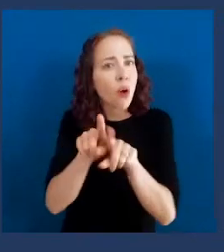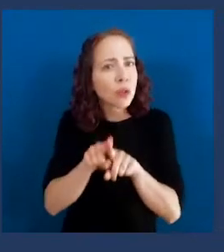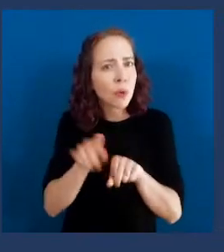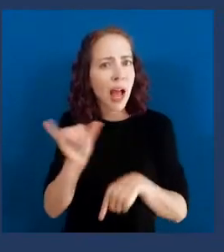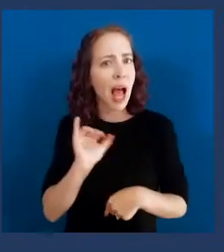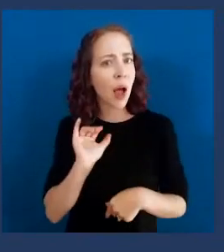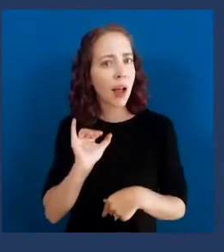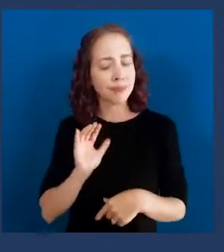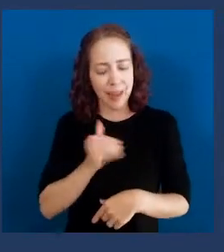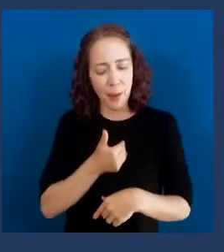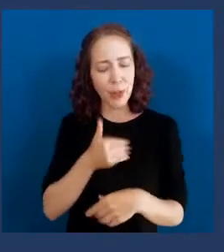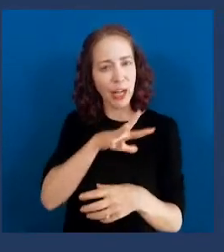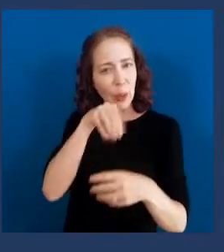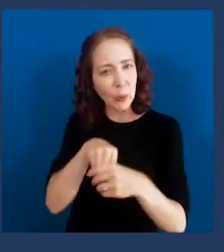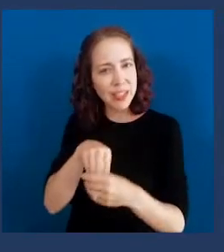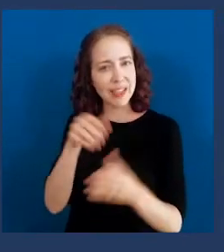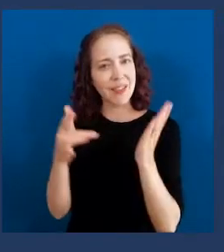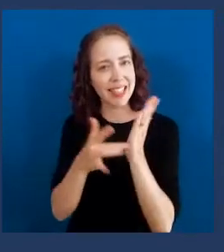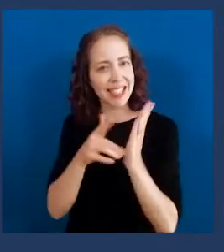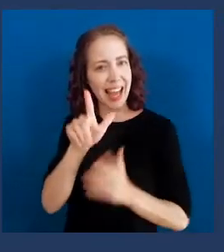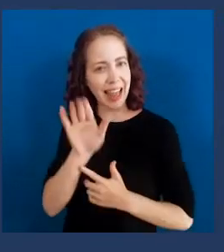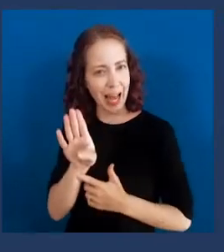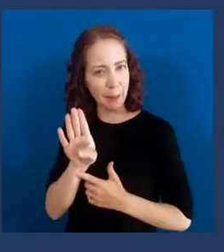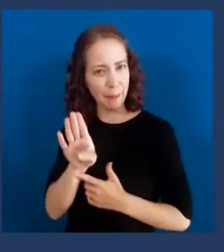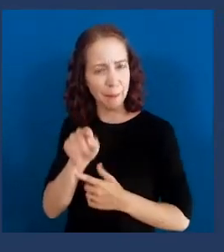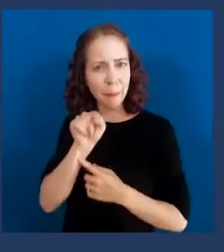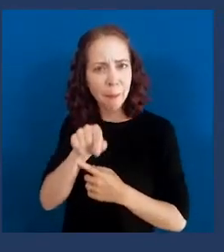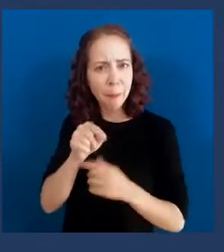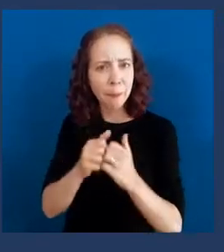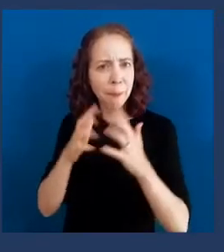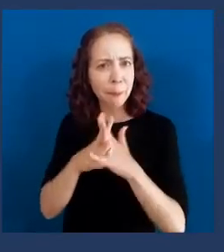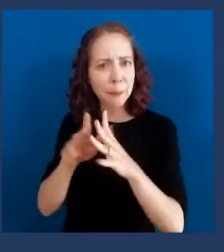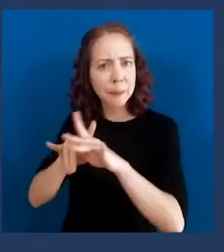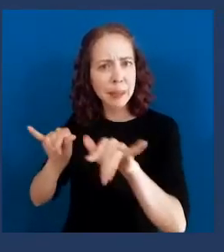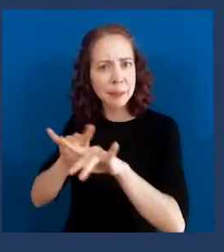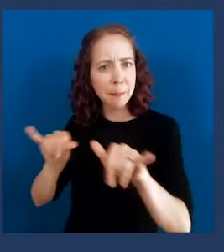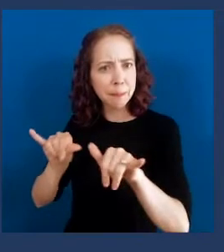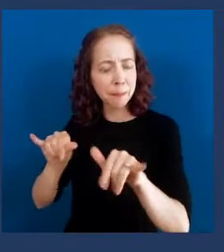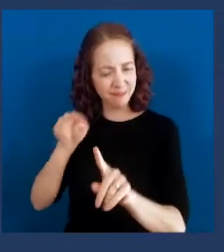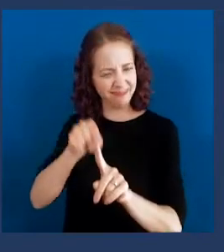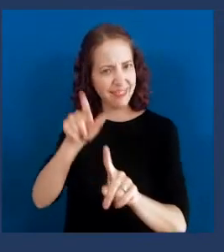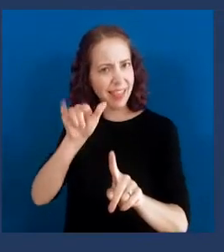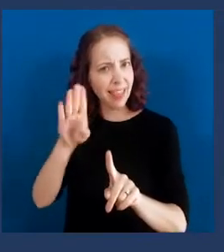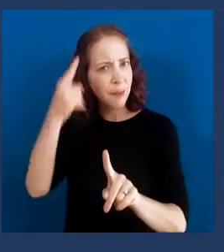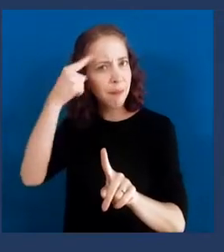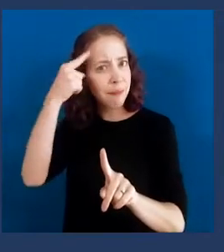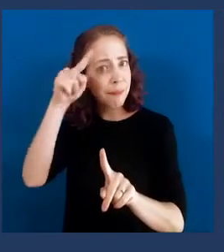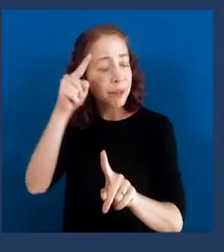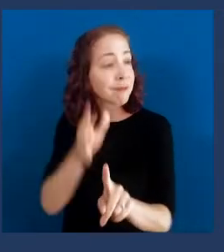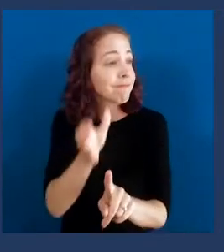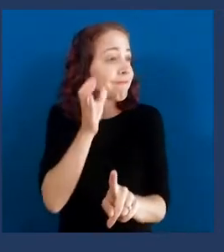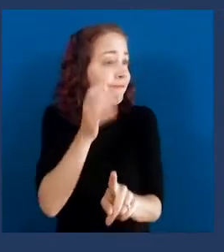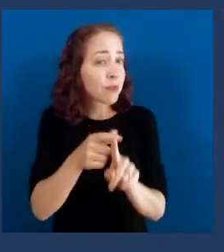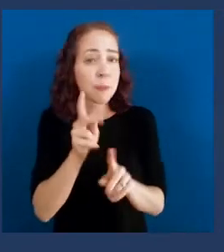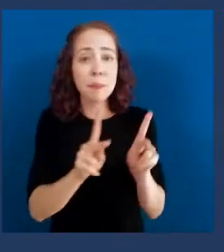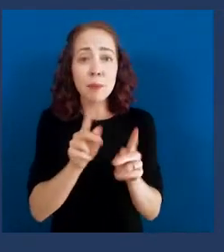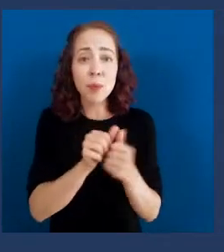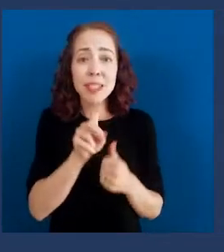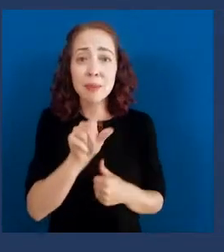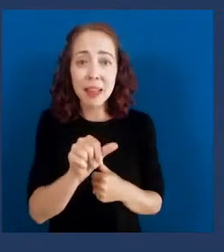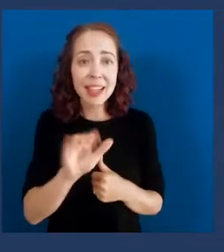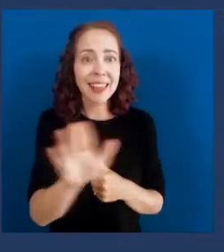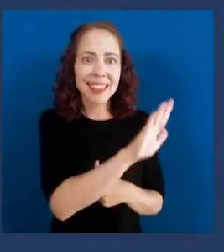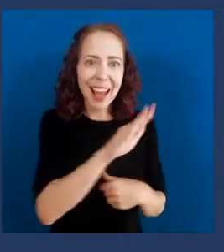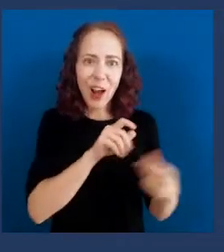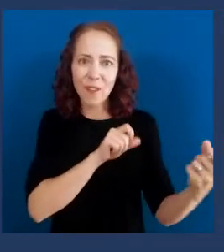Lab, created at the same time. Being a lab that's dedicated to hear people's voices with disabilities,